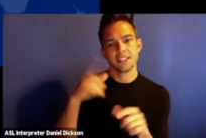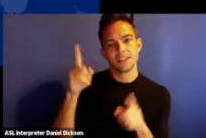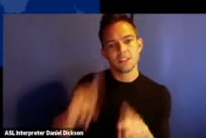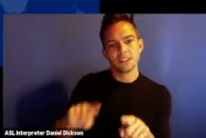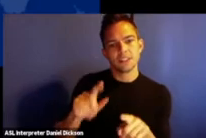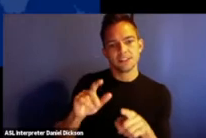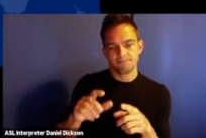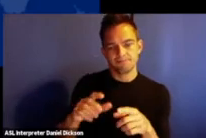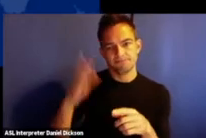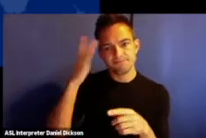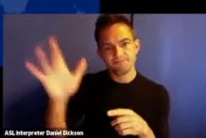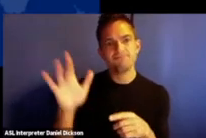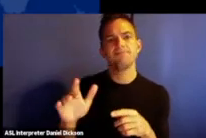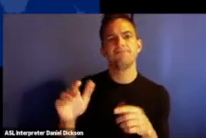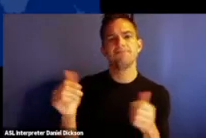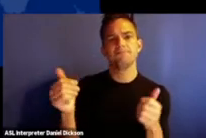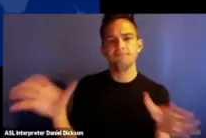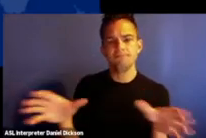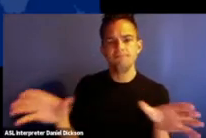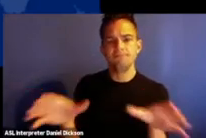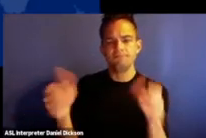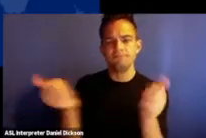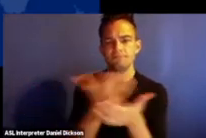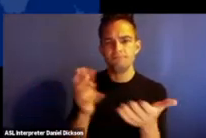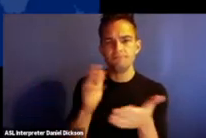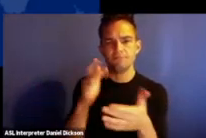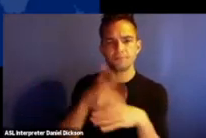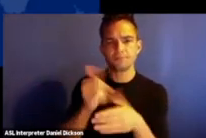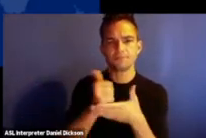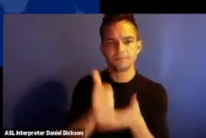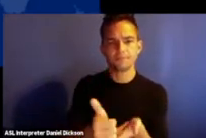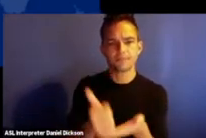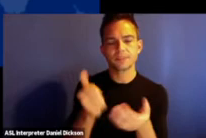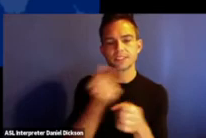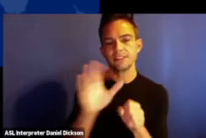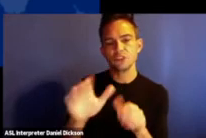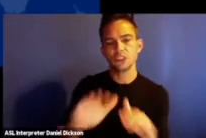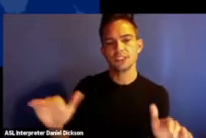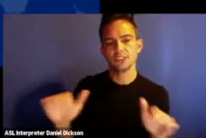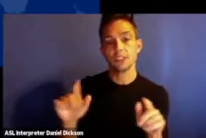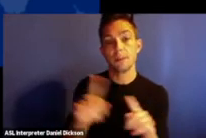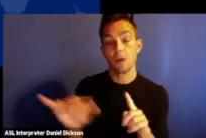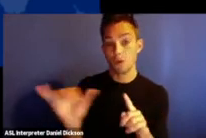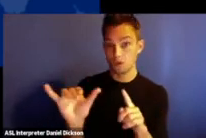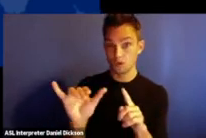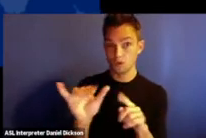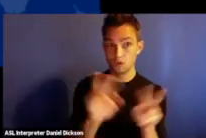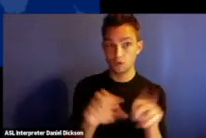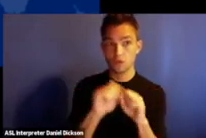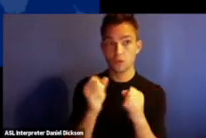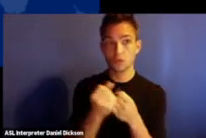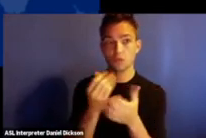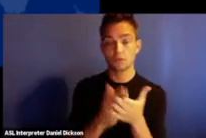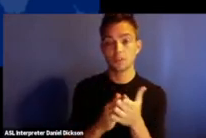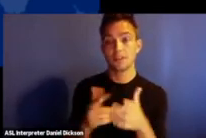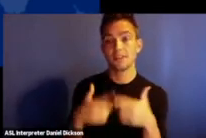great. It's what should be done, needs to happen. Early intervention is what has to do for the safety of your child. But when you get to the social aspect and the